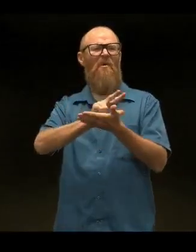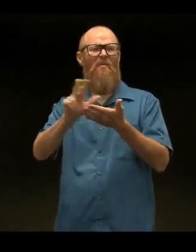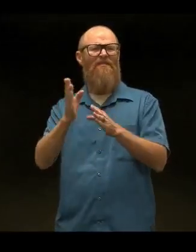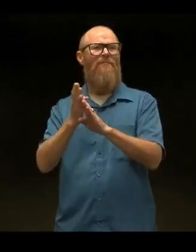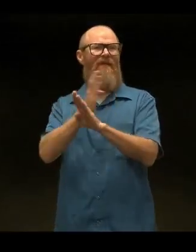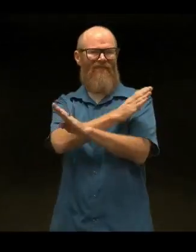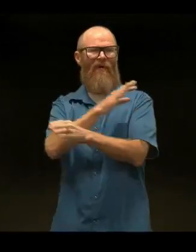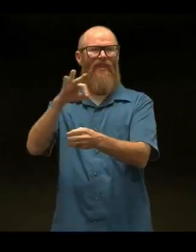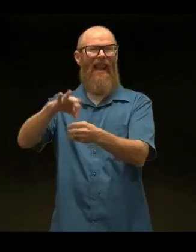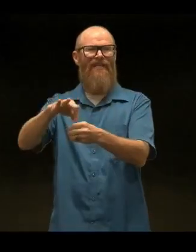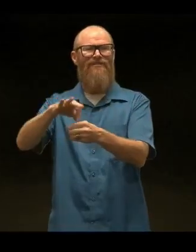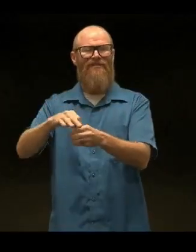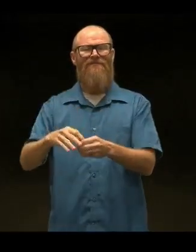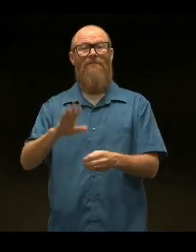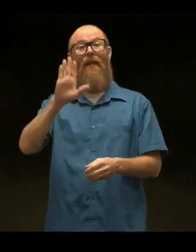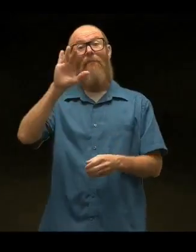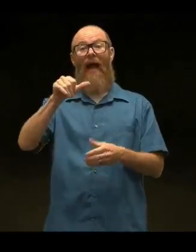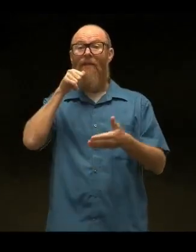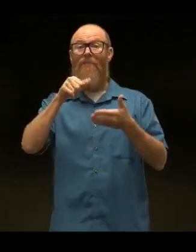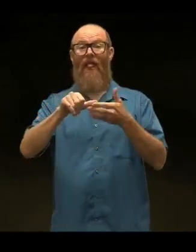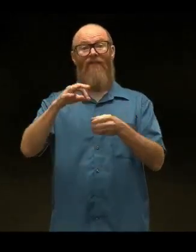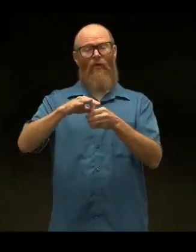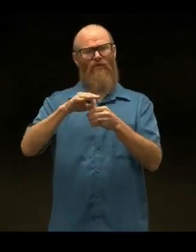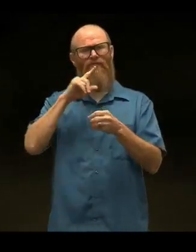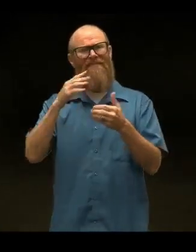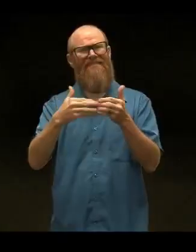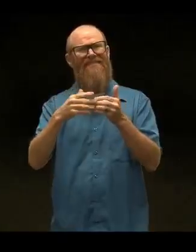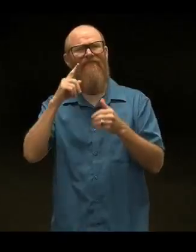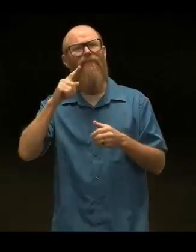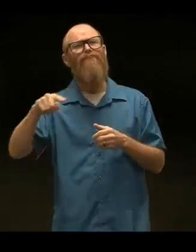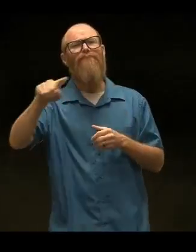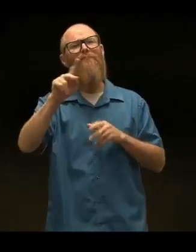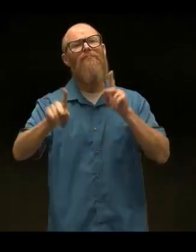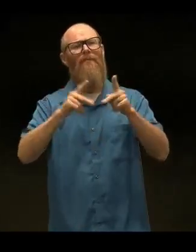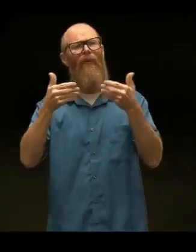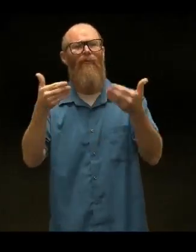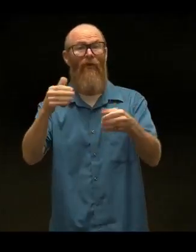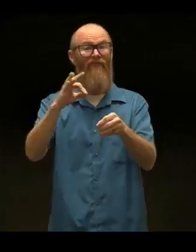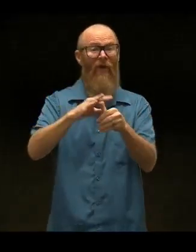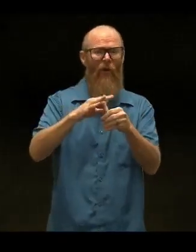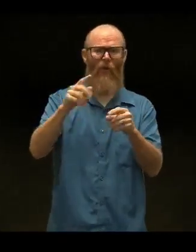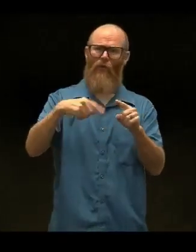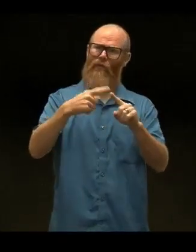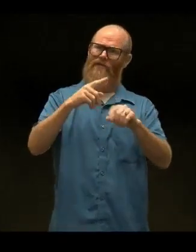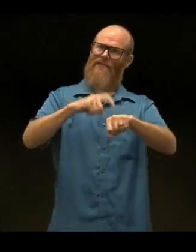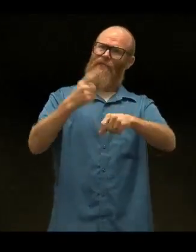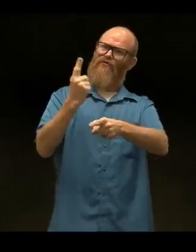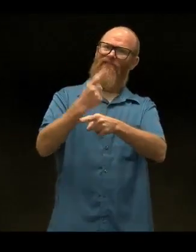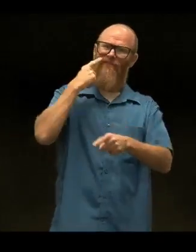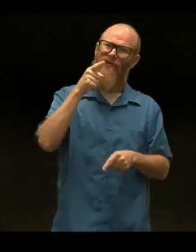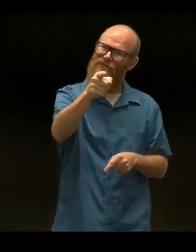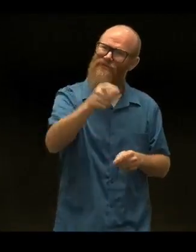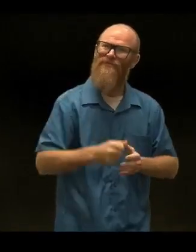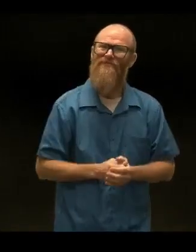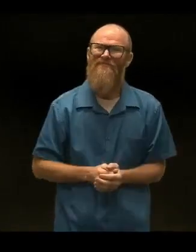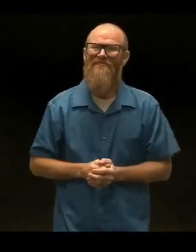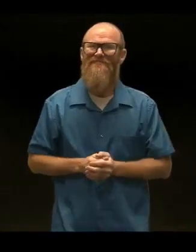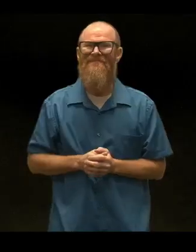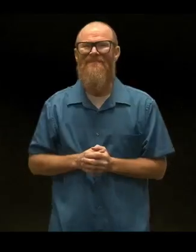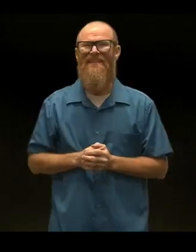election. By mail voting is a convenient way for many citizens to vote when and where they want.